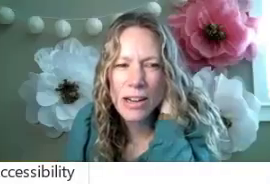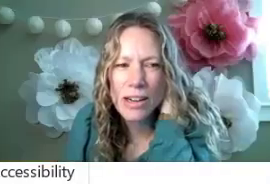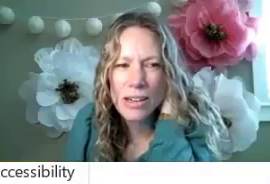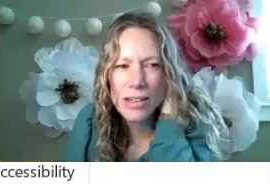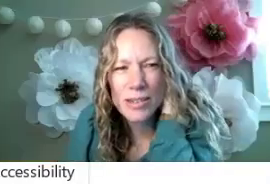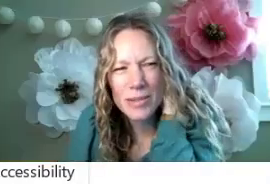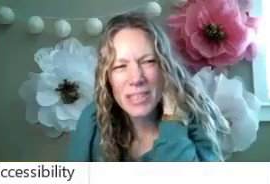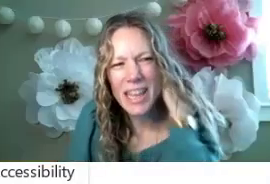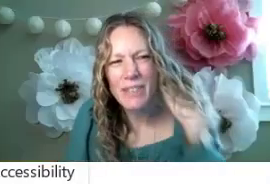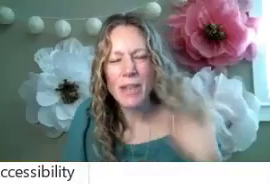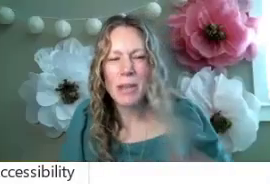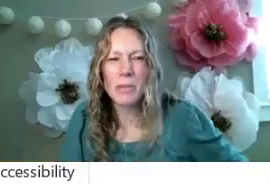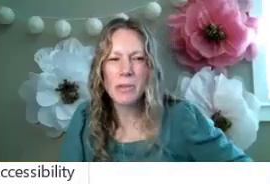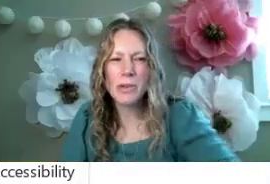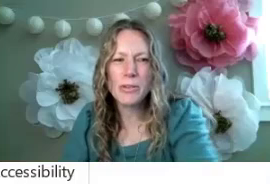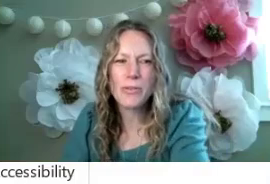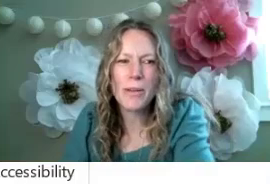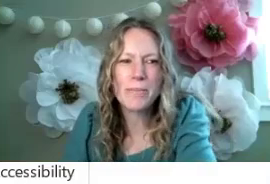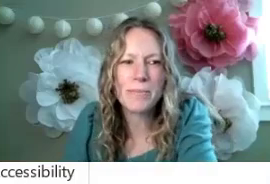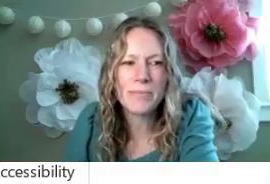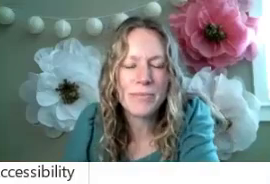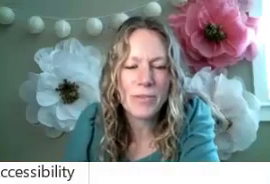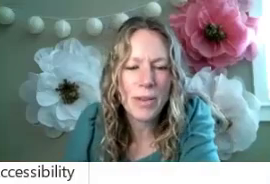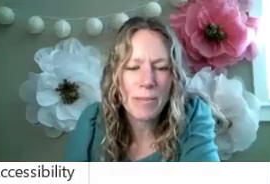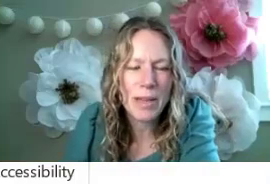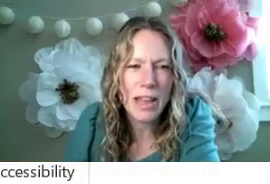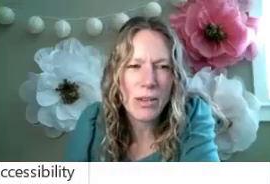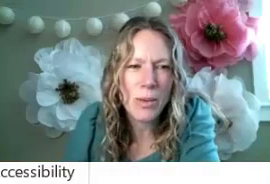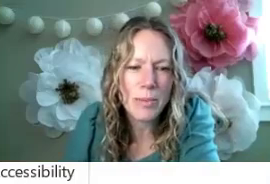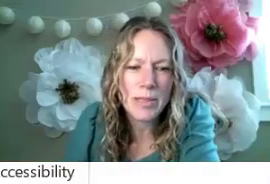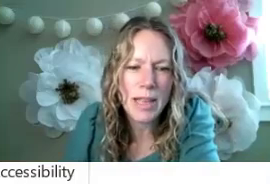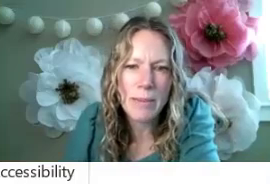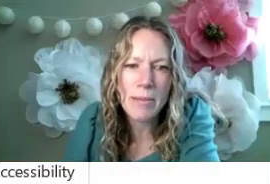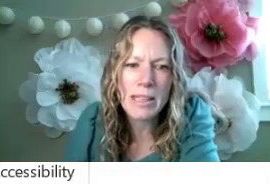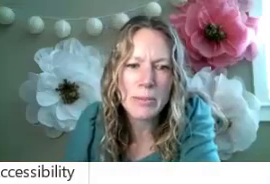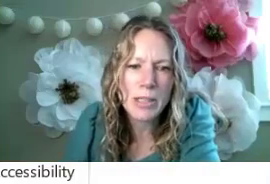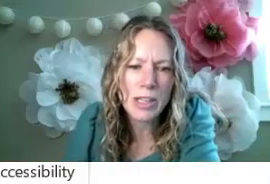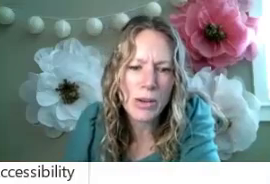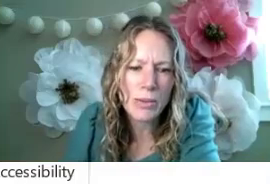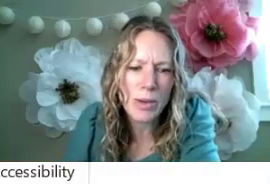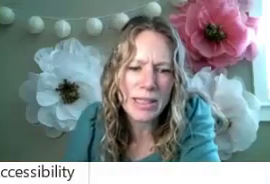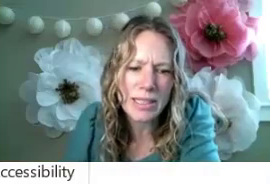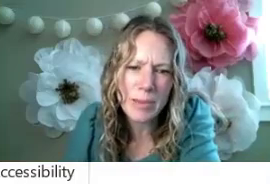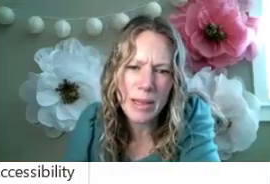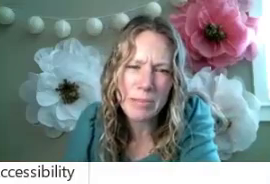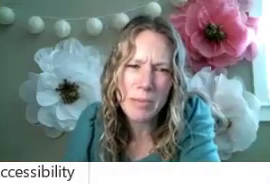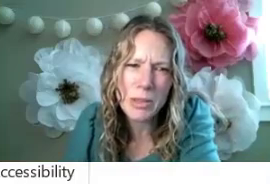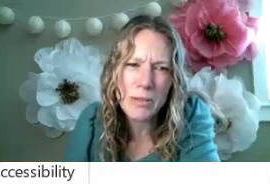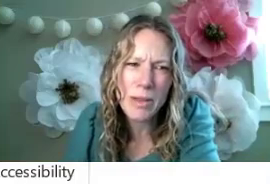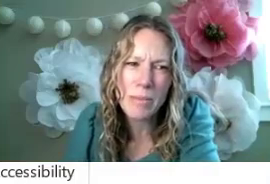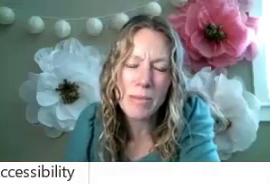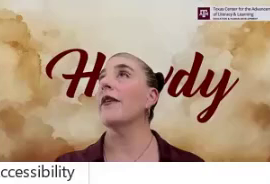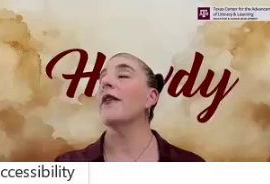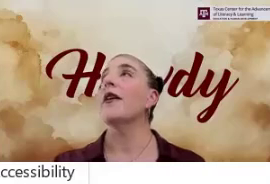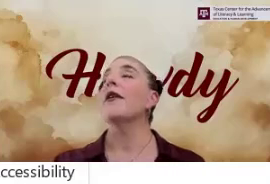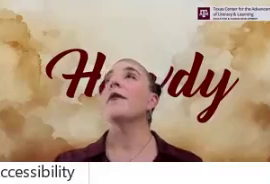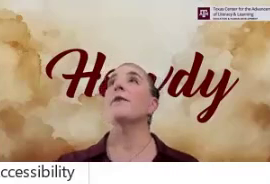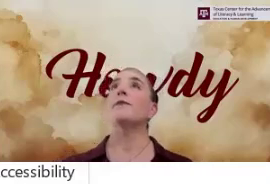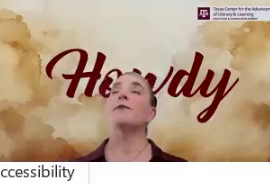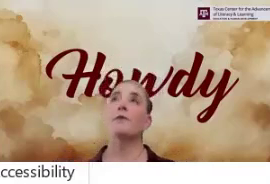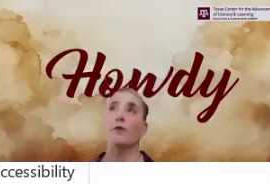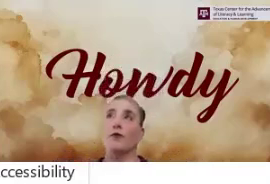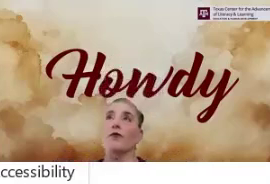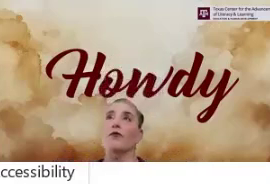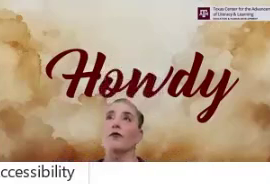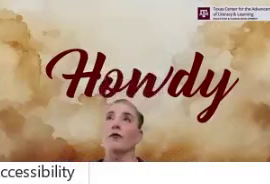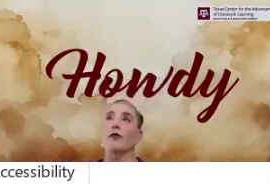Yes, but they're saved on my computer from another website. Maybe this particular one wasn't, but most of them, Yeah. all of them were